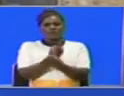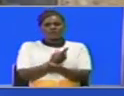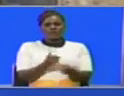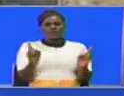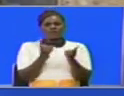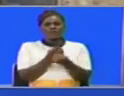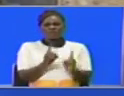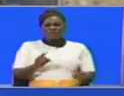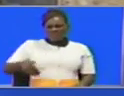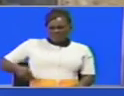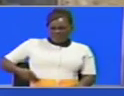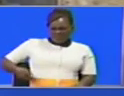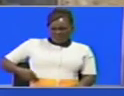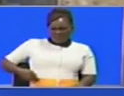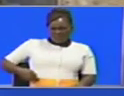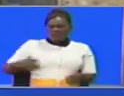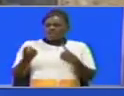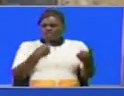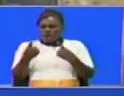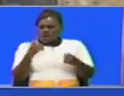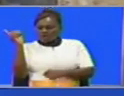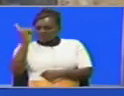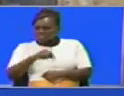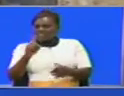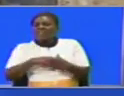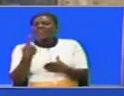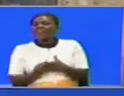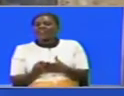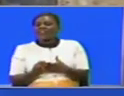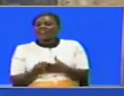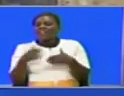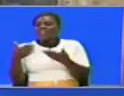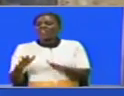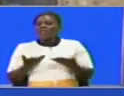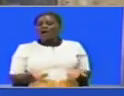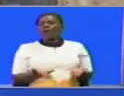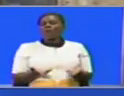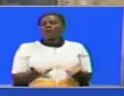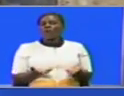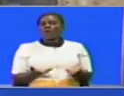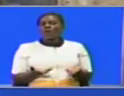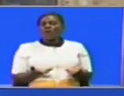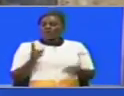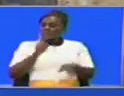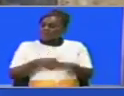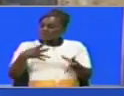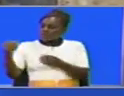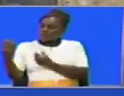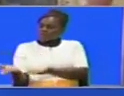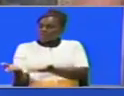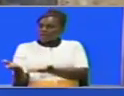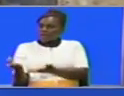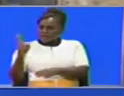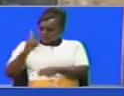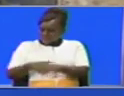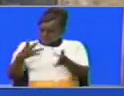stomach. Sema umeongea hiyo yote halafu, unatuachaje. You know what we are told when you go? When